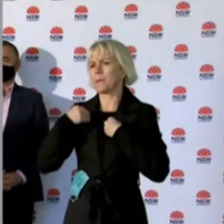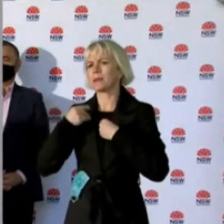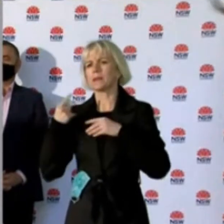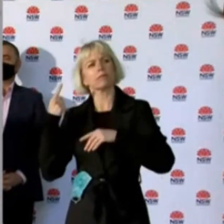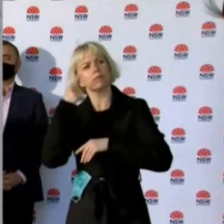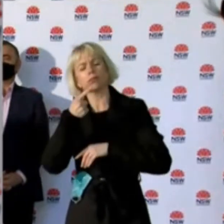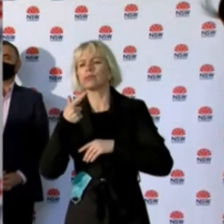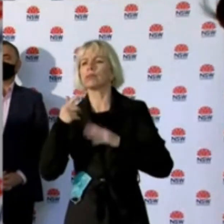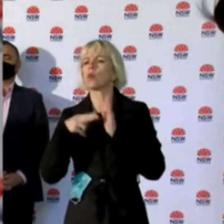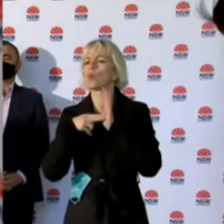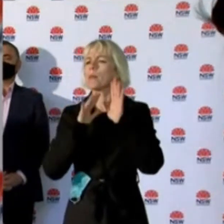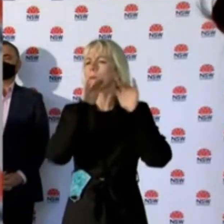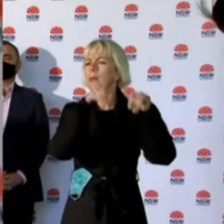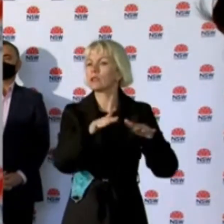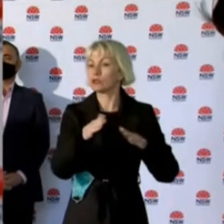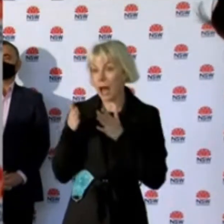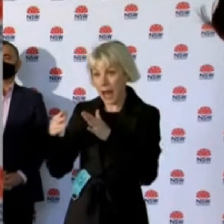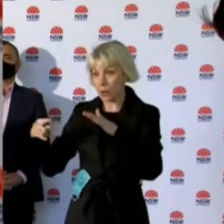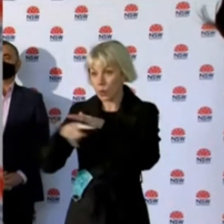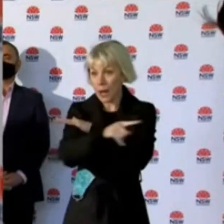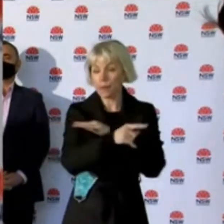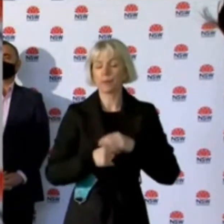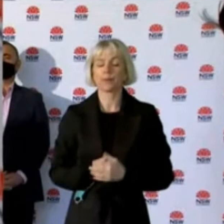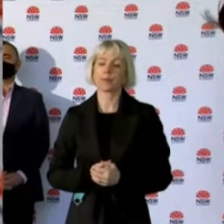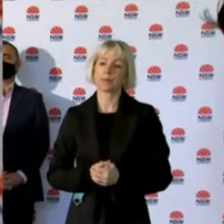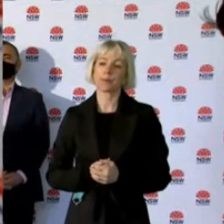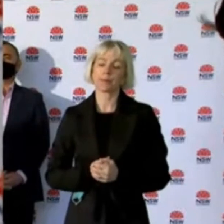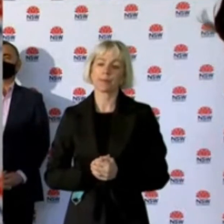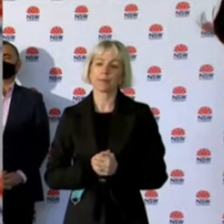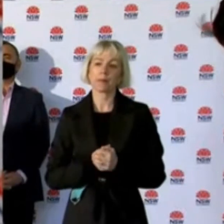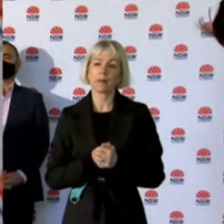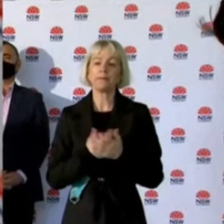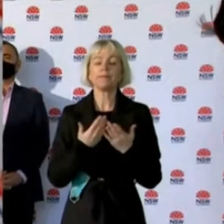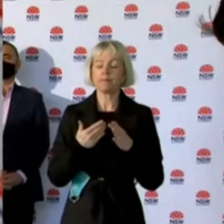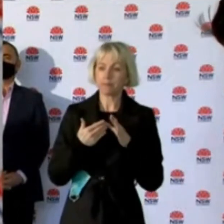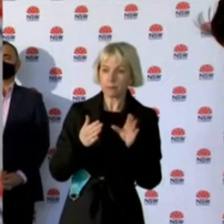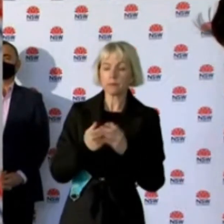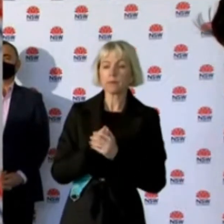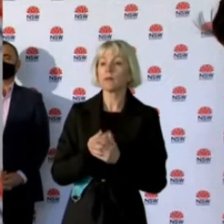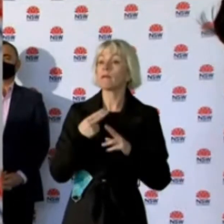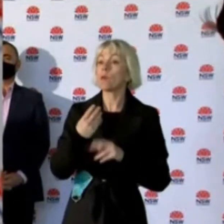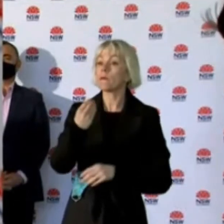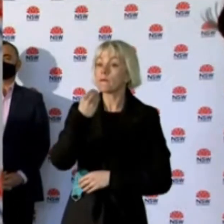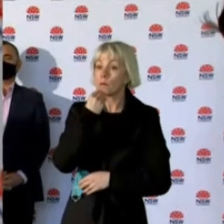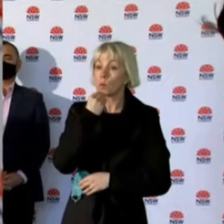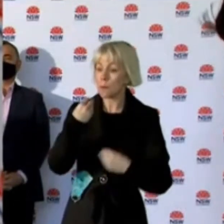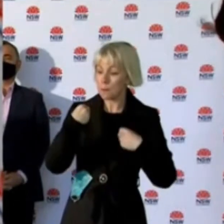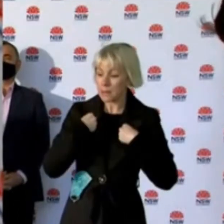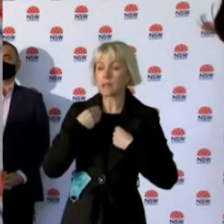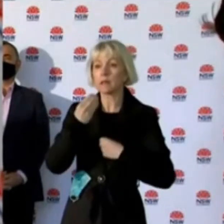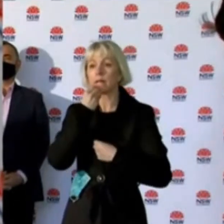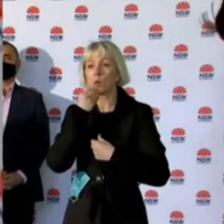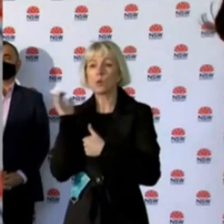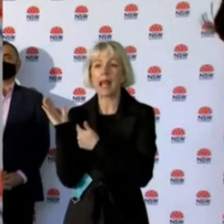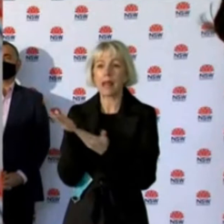consultation with the business community, in consultation with people who put food on our tables, who distribute all the services we need, is to have a list of